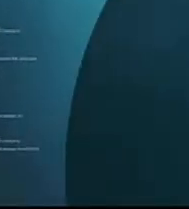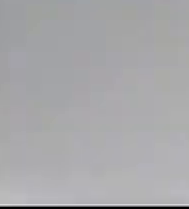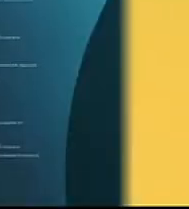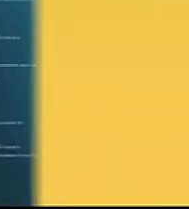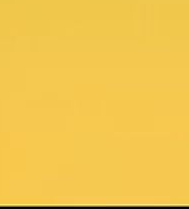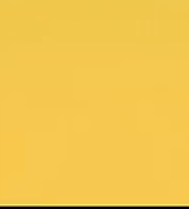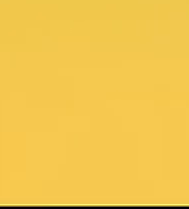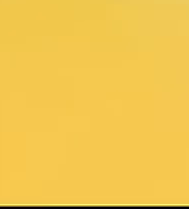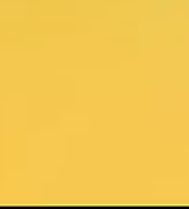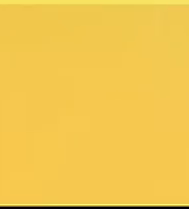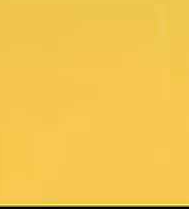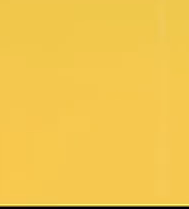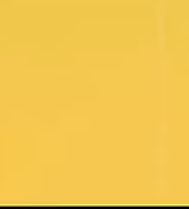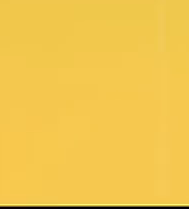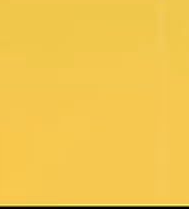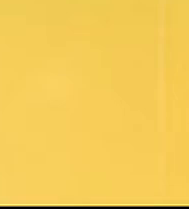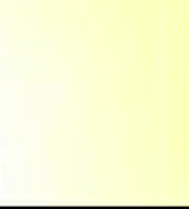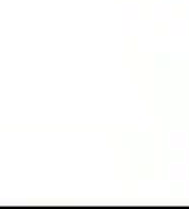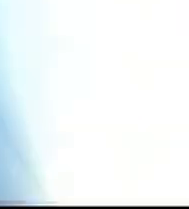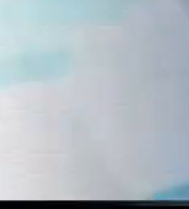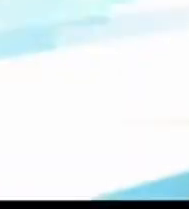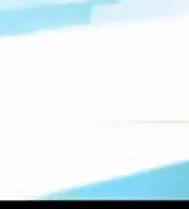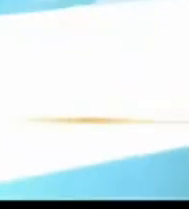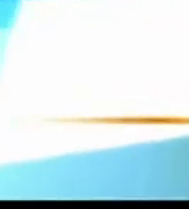Now in HD.